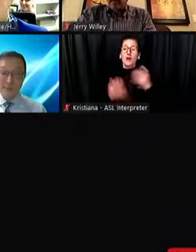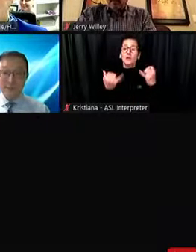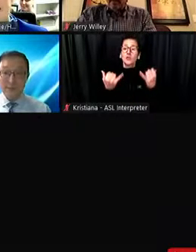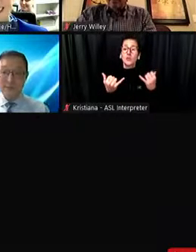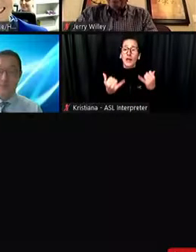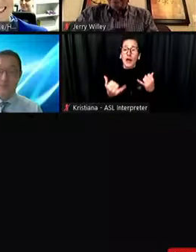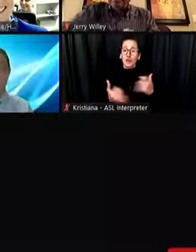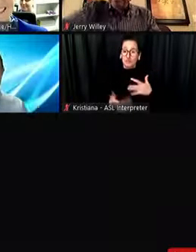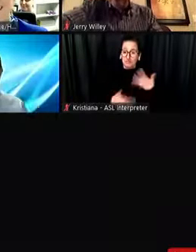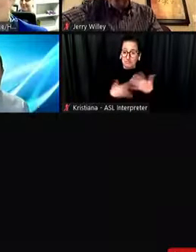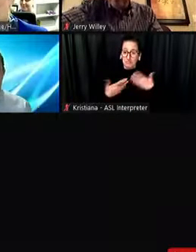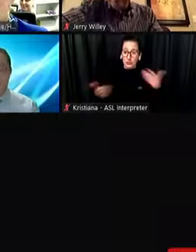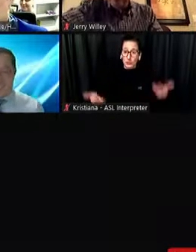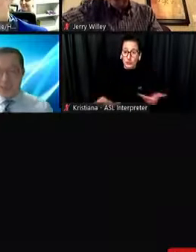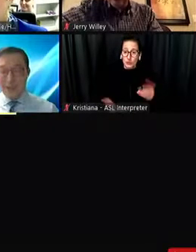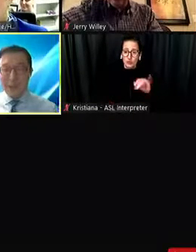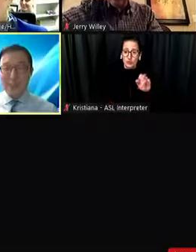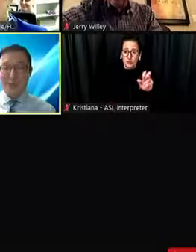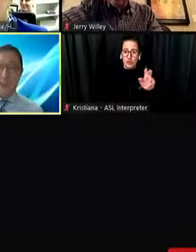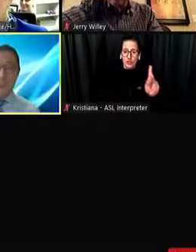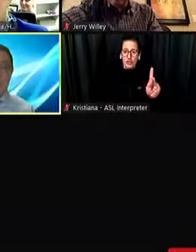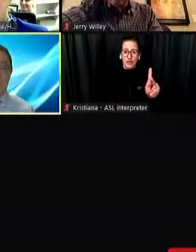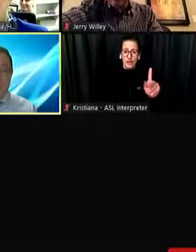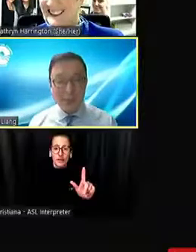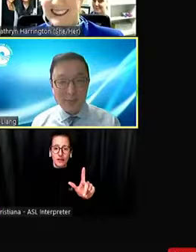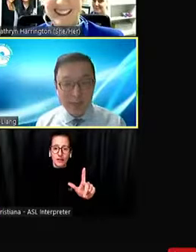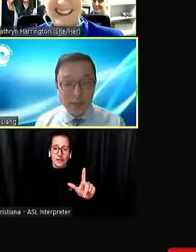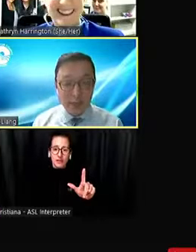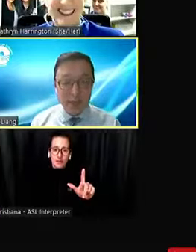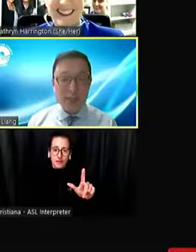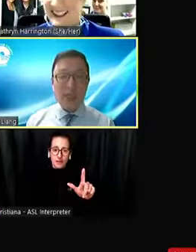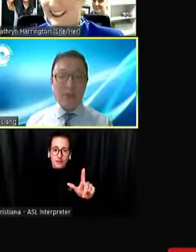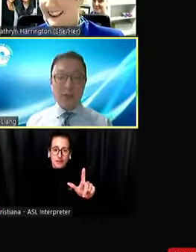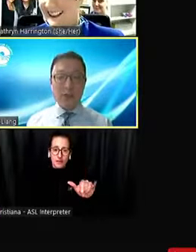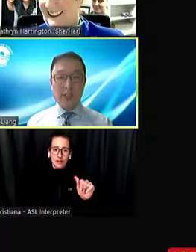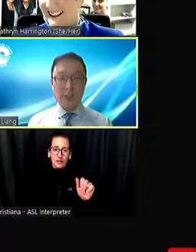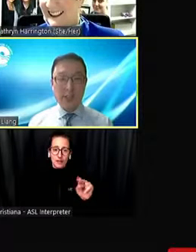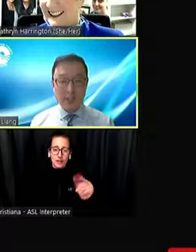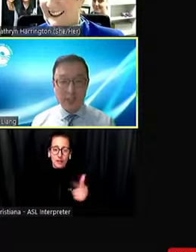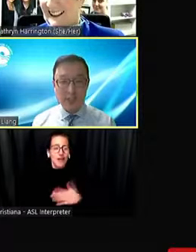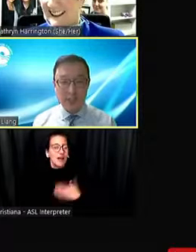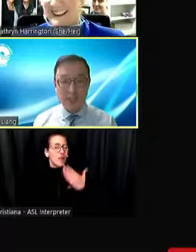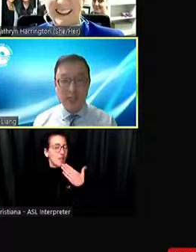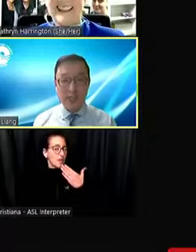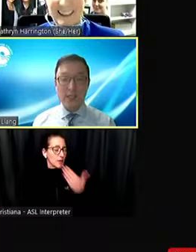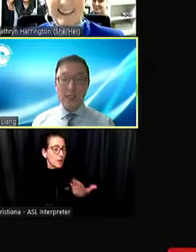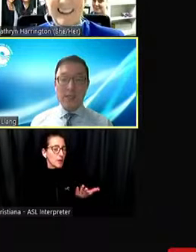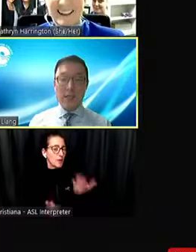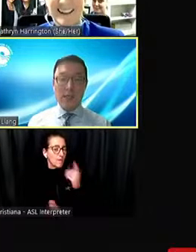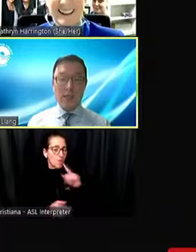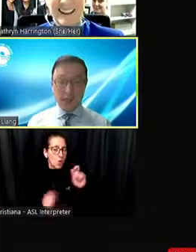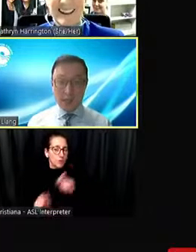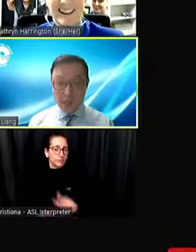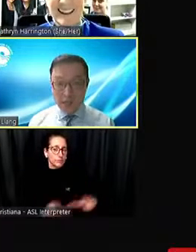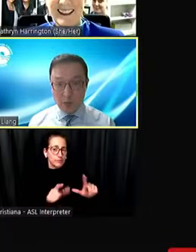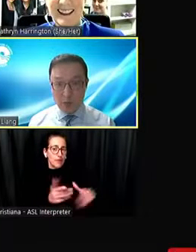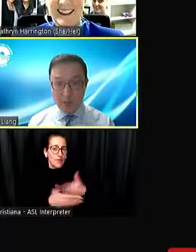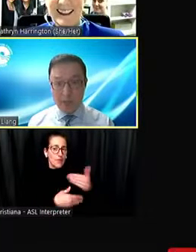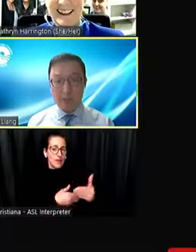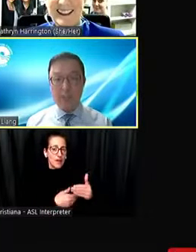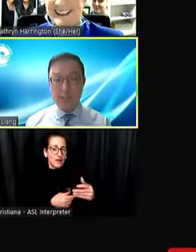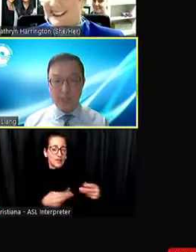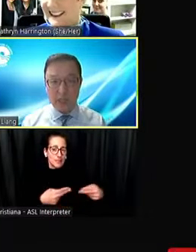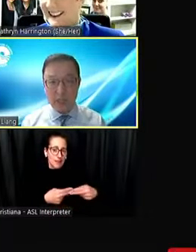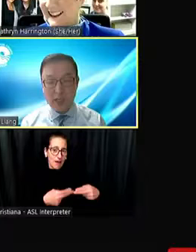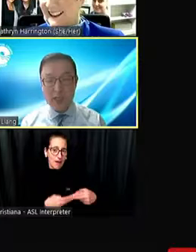Leon. Thank you very much, Marcus. Thank you, Chuck, for rolling to the next slide. Good evening, everyone.